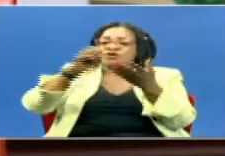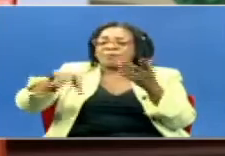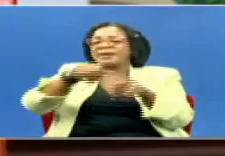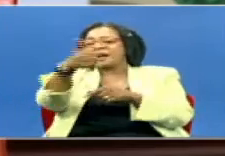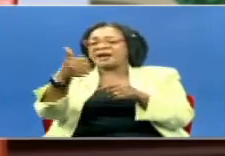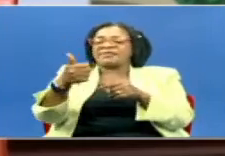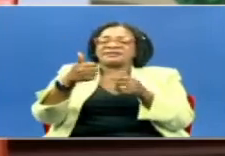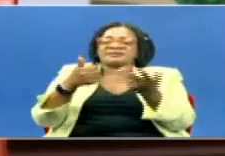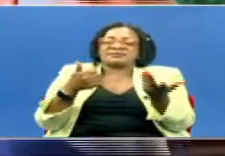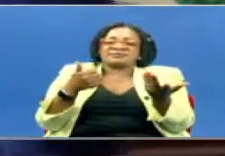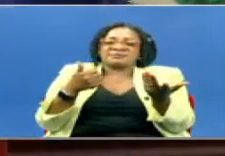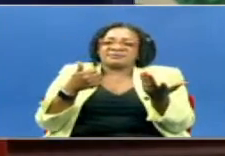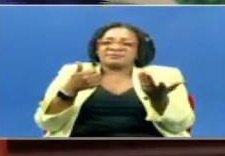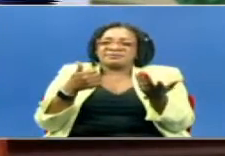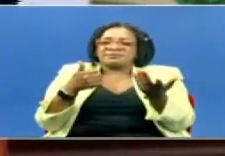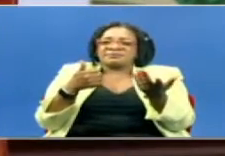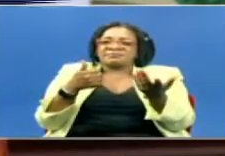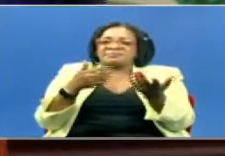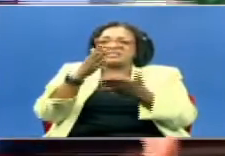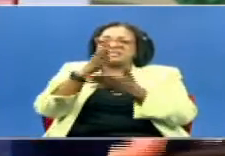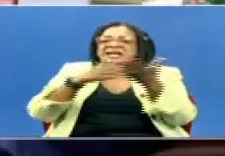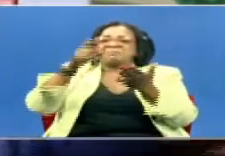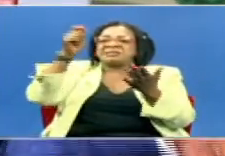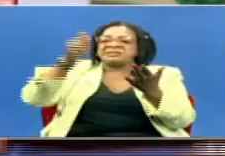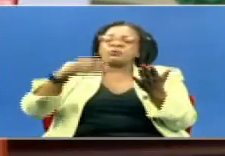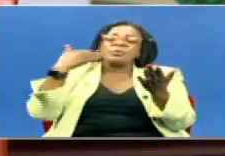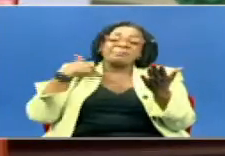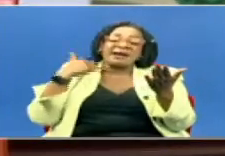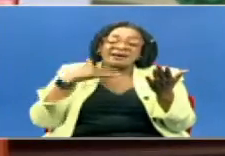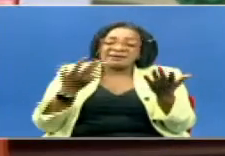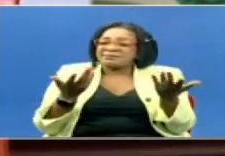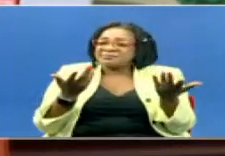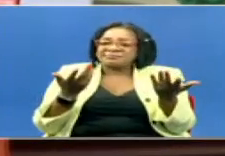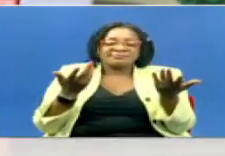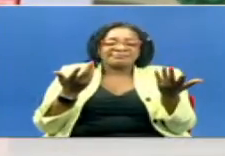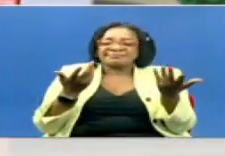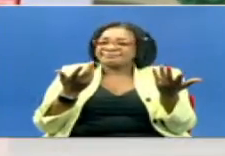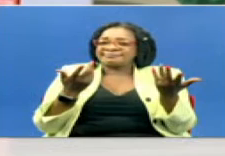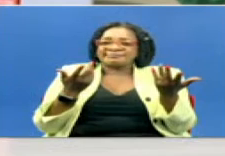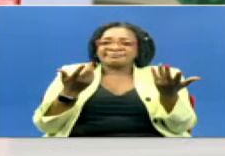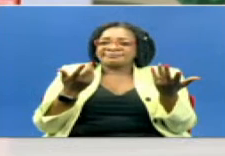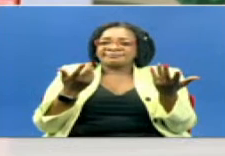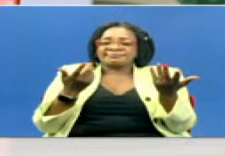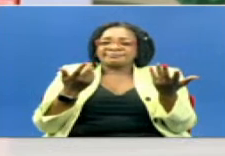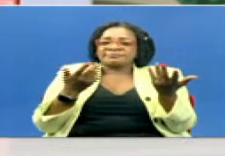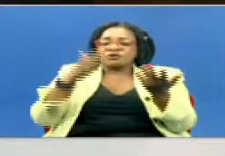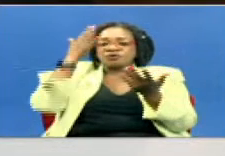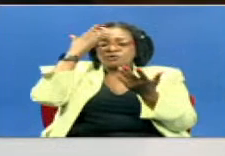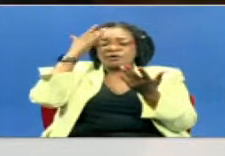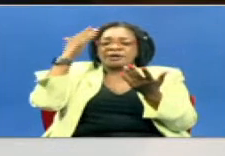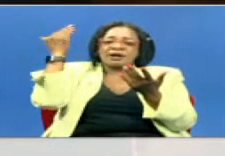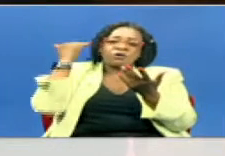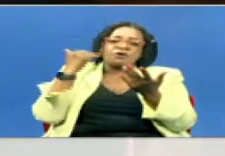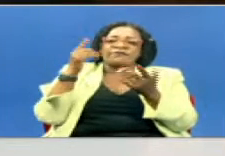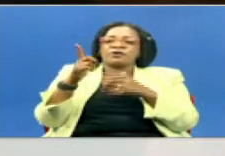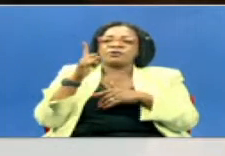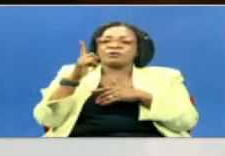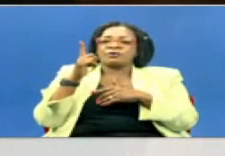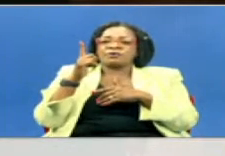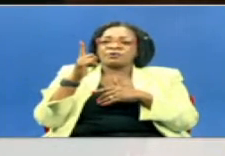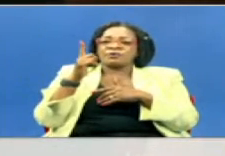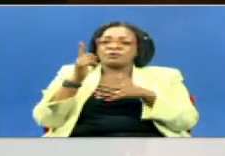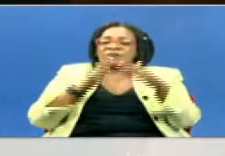the others. Even some charge with murder. But you do know that in a court of law, you're a senior